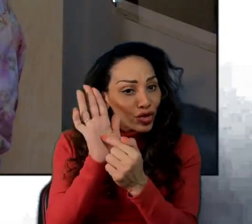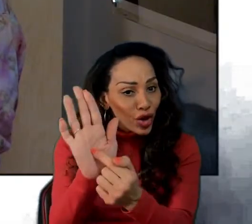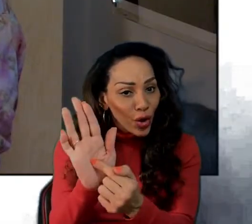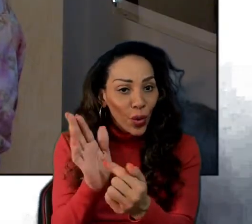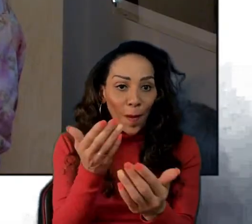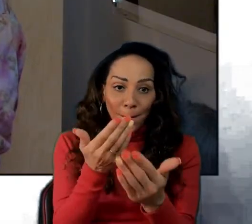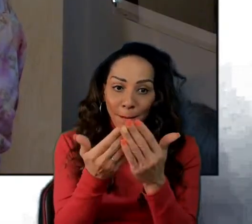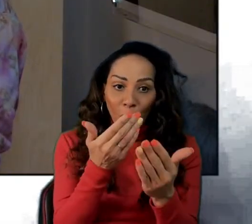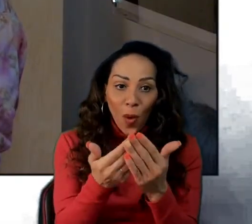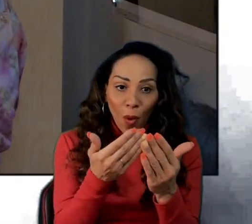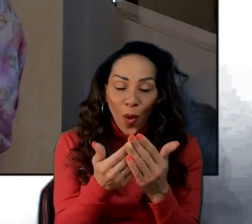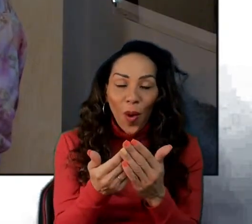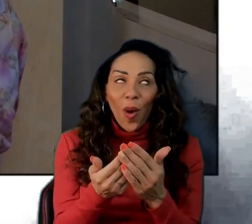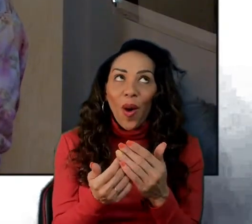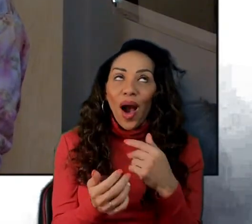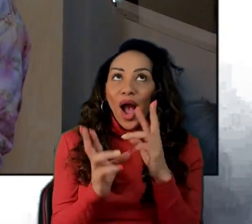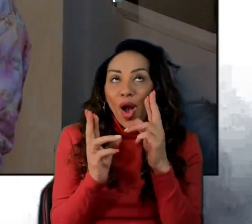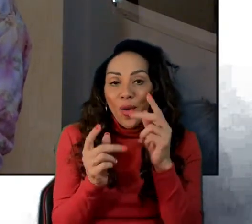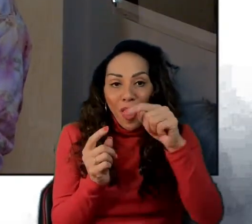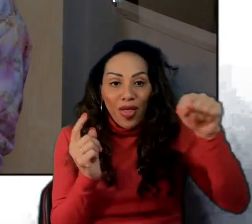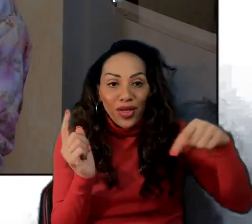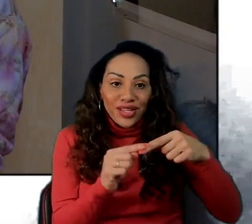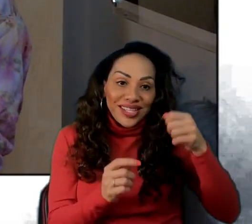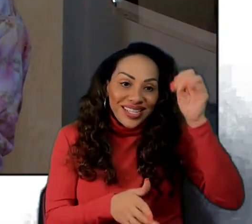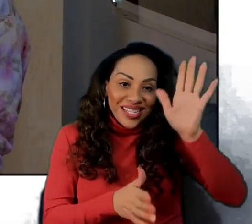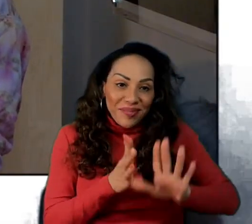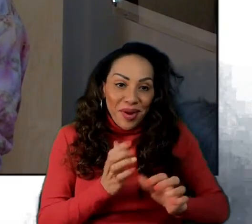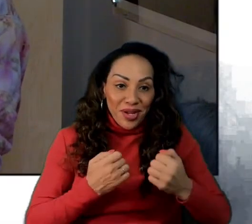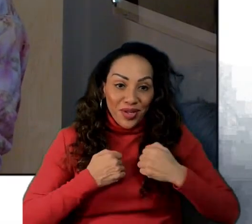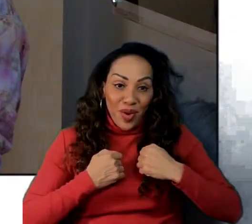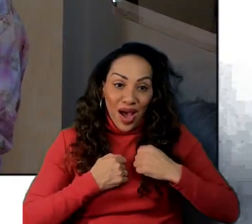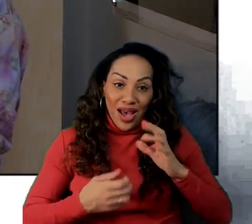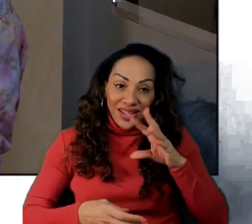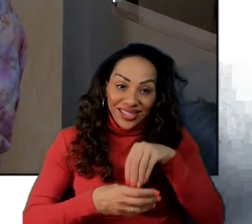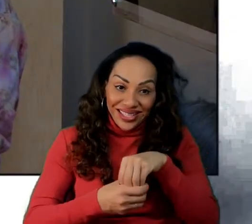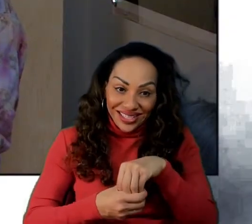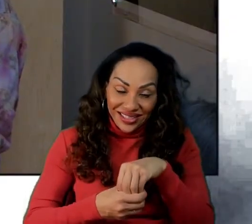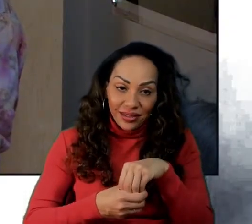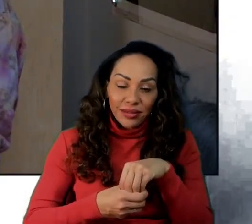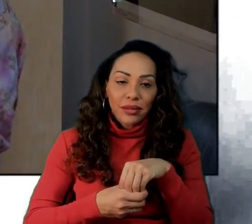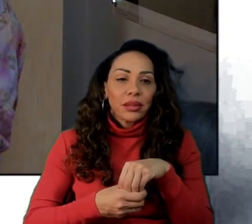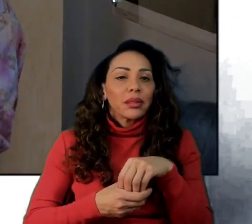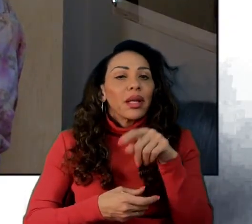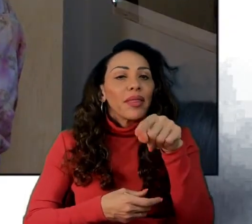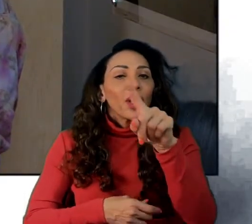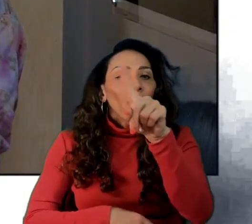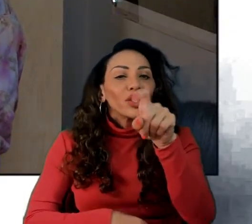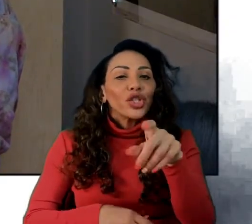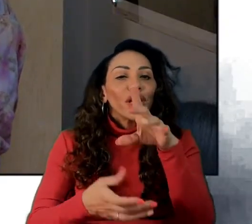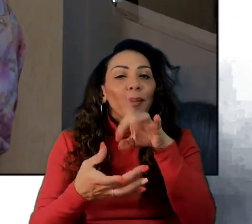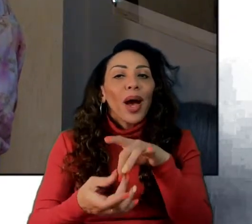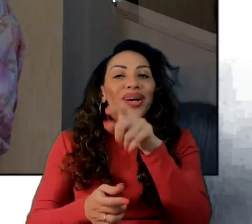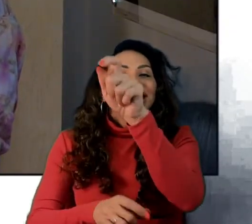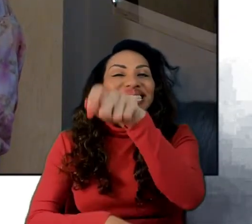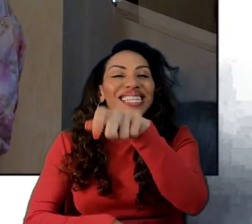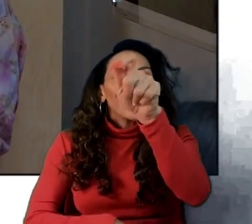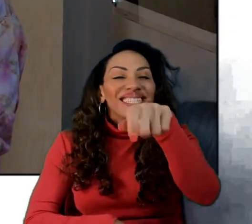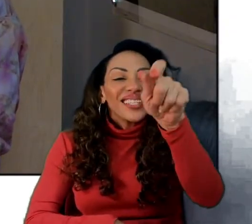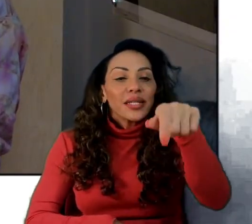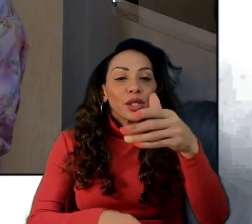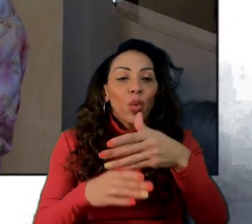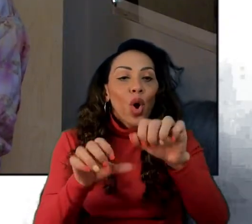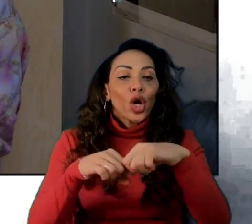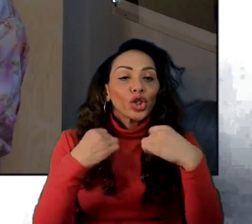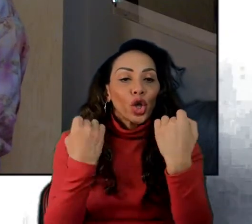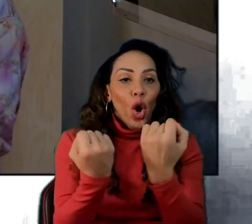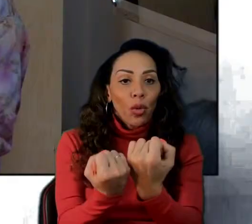to do what we did. And my question is about the citizens workshops that you did. I wonder if you remember any ideas that they had of how